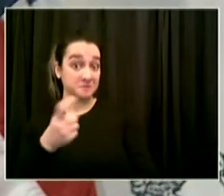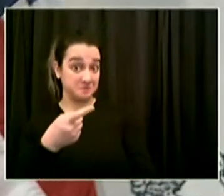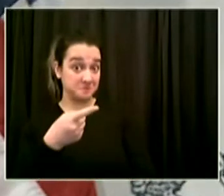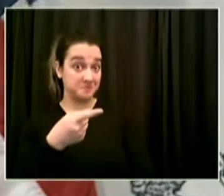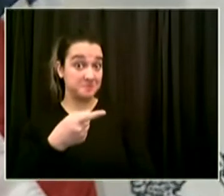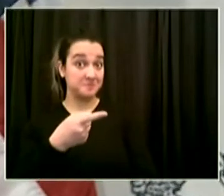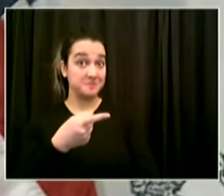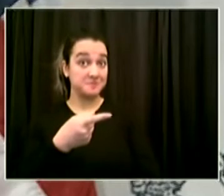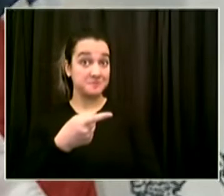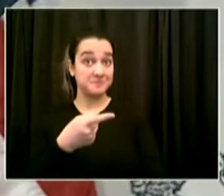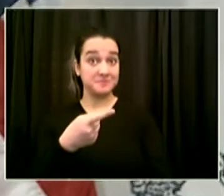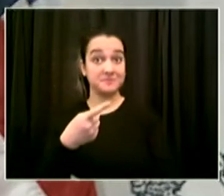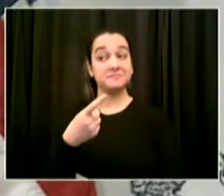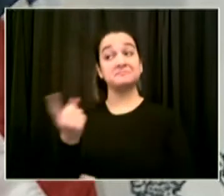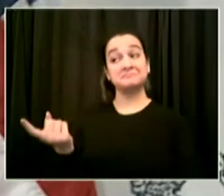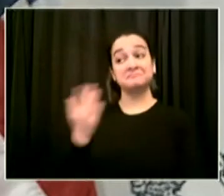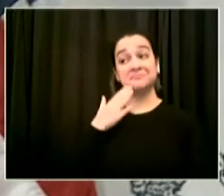It's early.